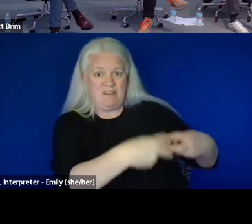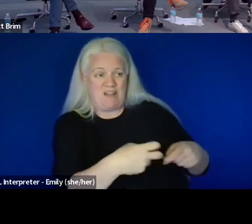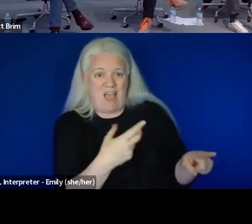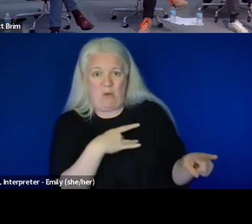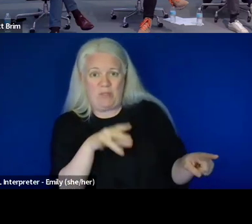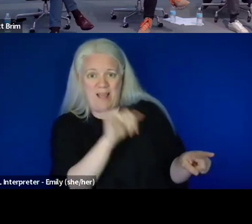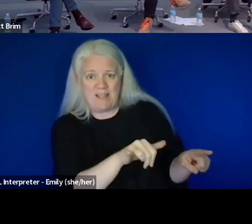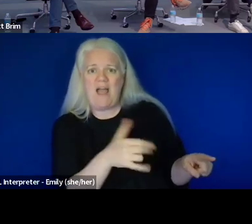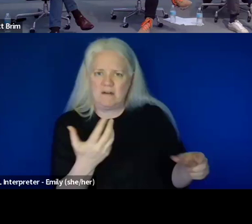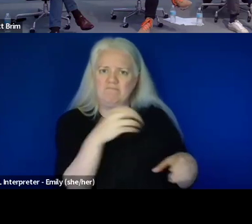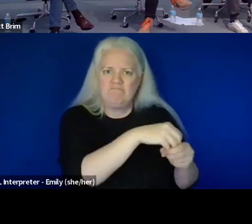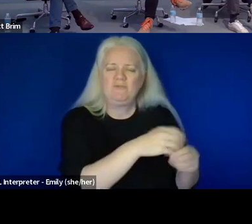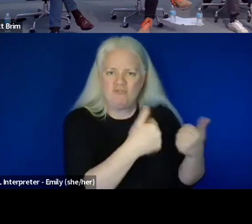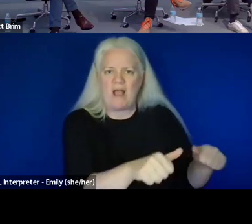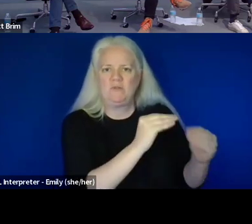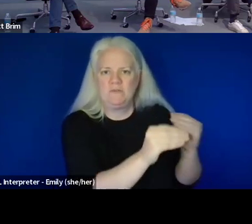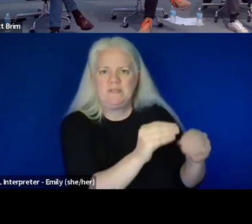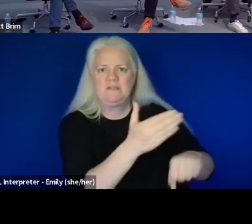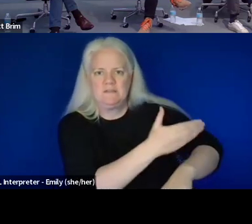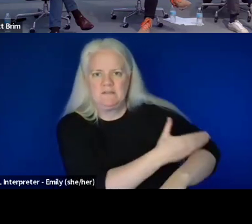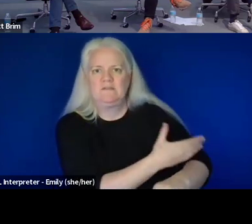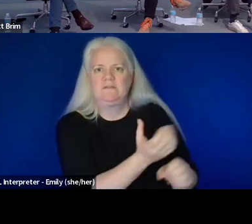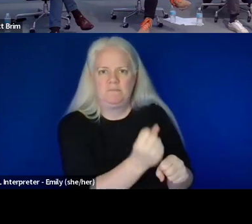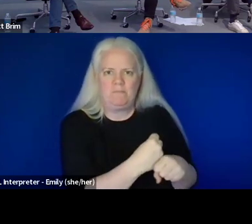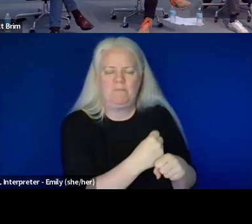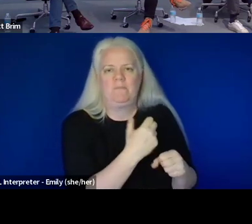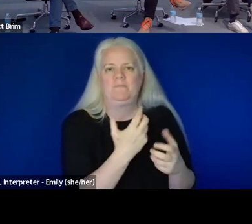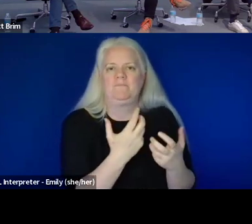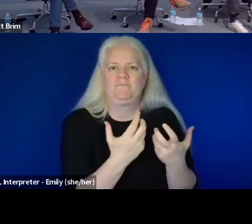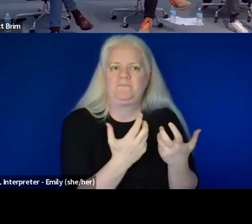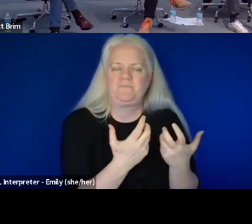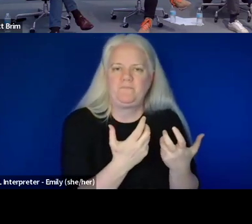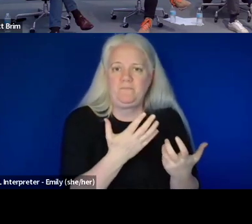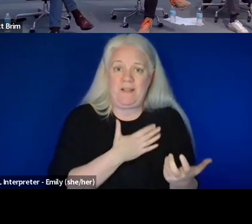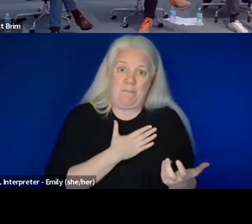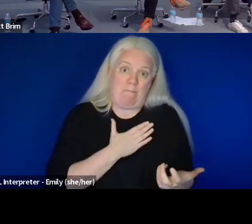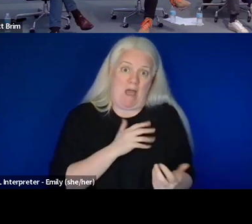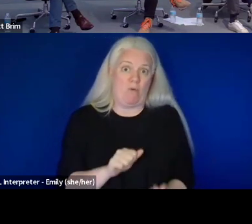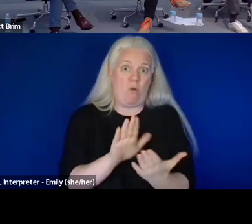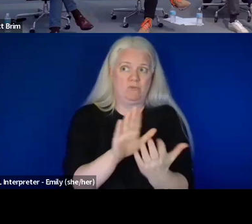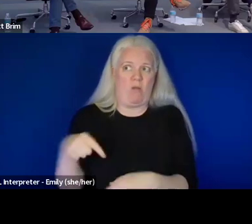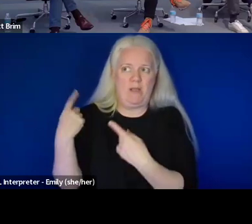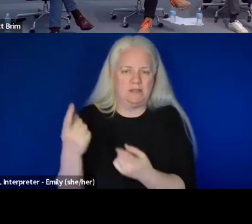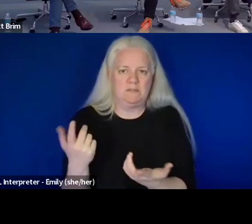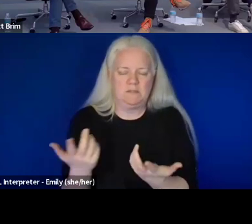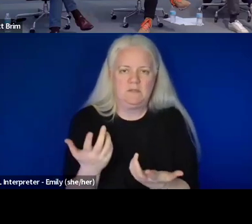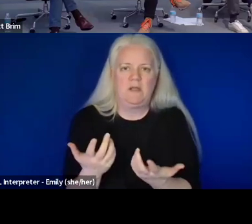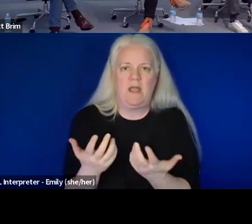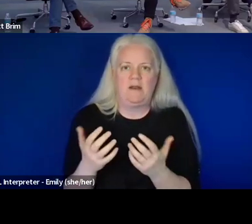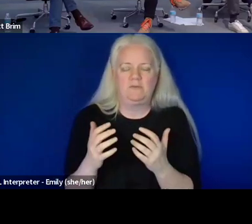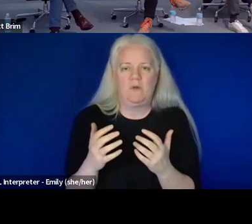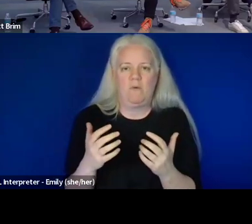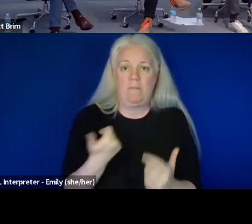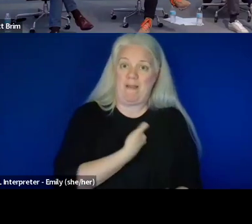for it. And I really that's my mode of working. And the way I tackle that is not to try to solve